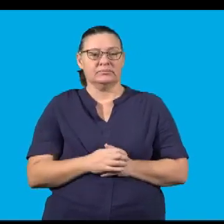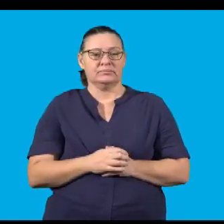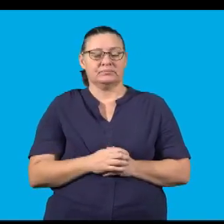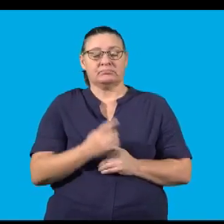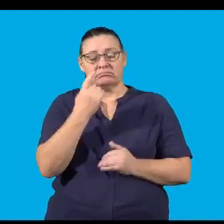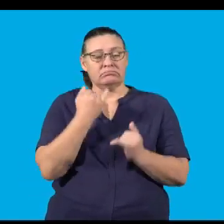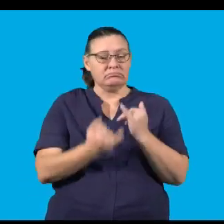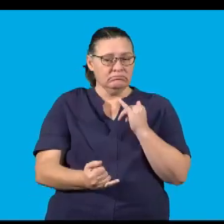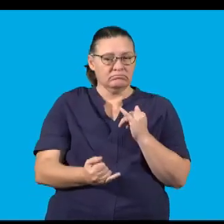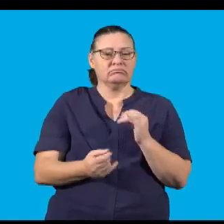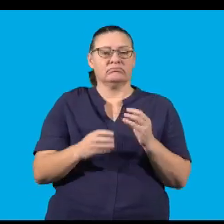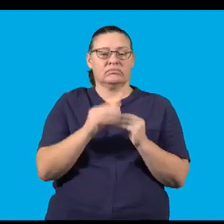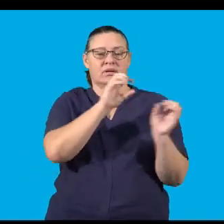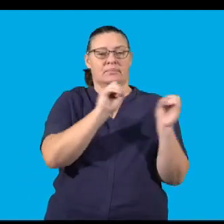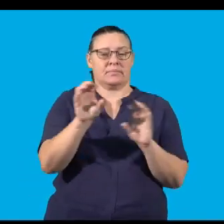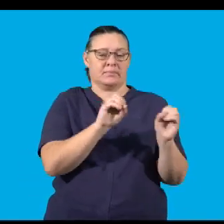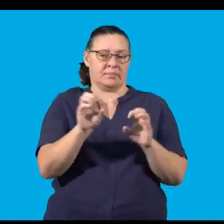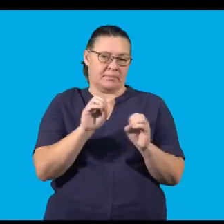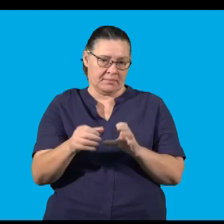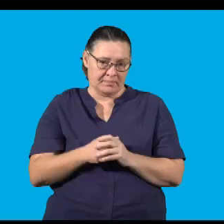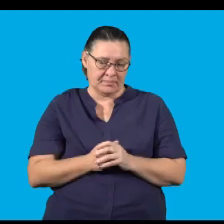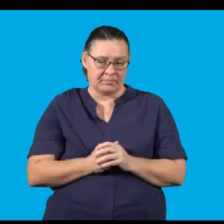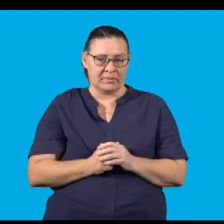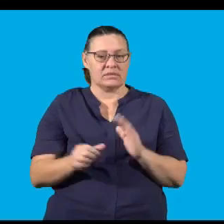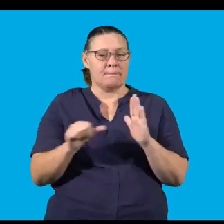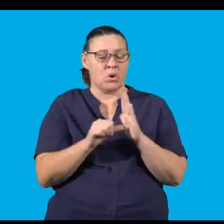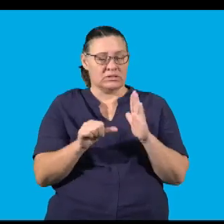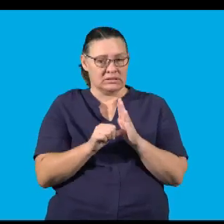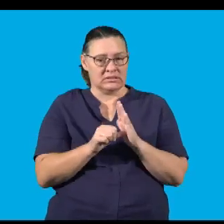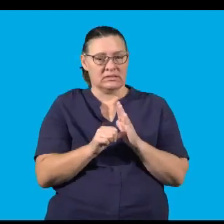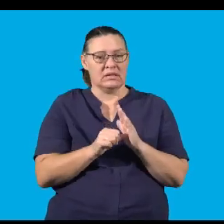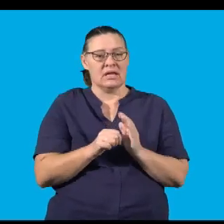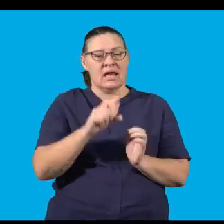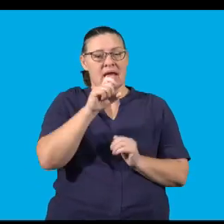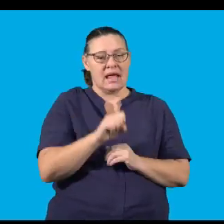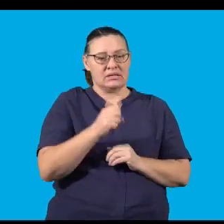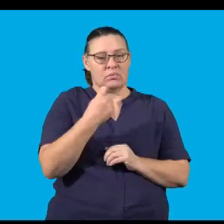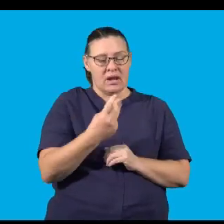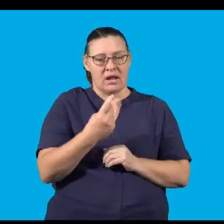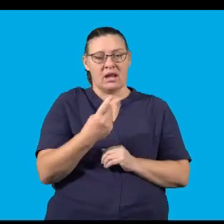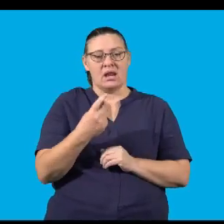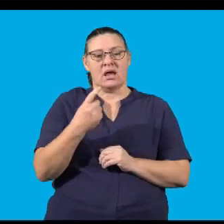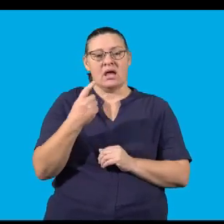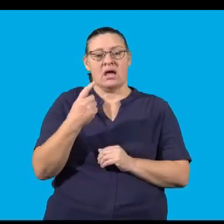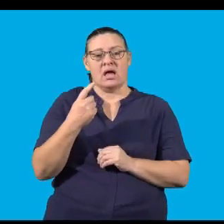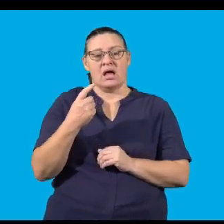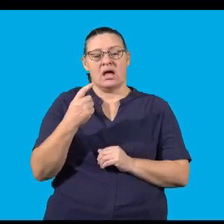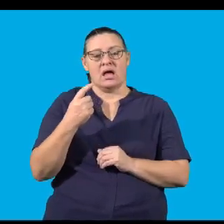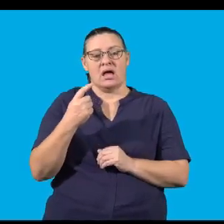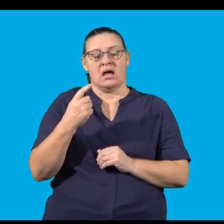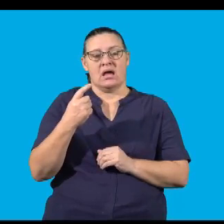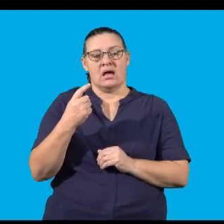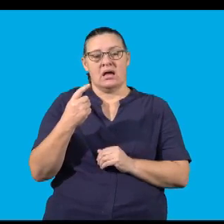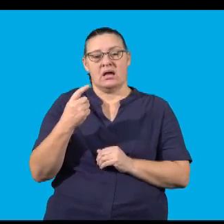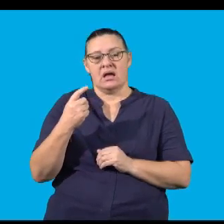can really make mistakes here is in your substitution. What's important is that you choose an x1 and a y1 coordinate and don't swap them